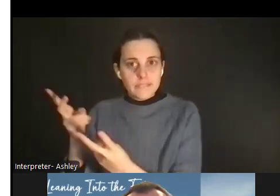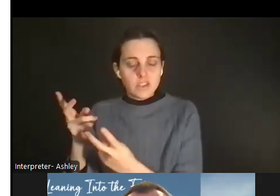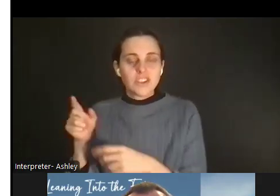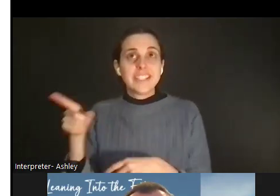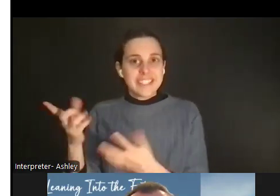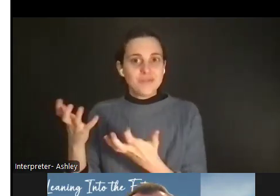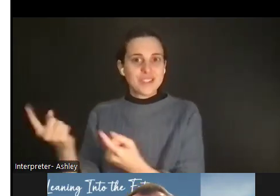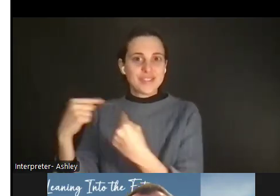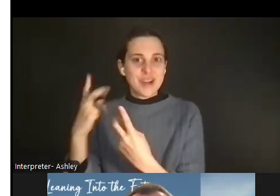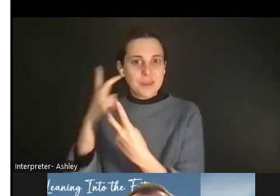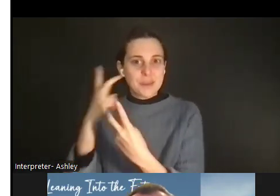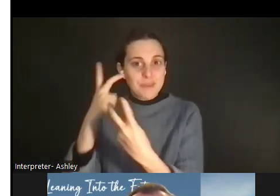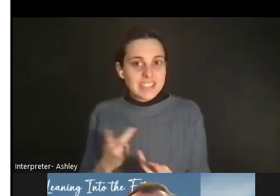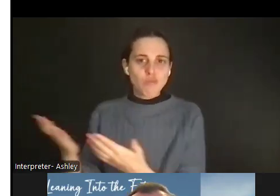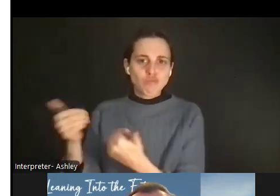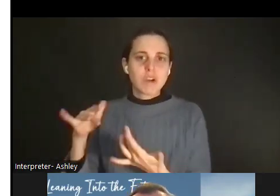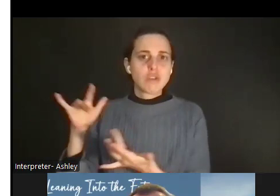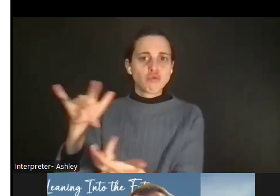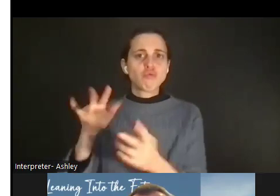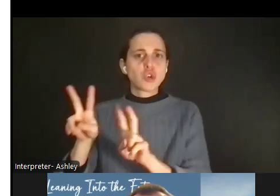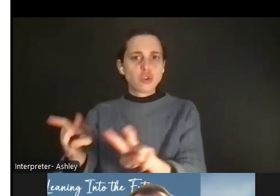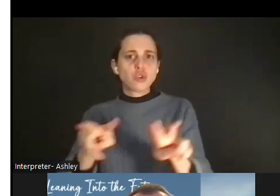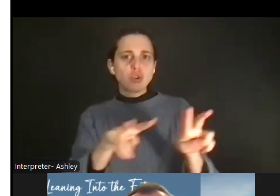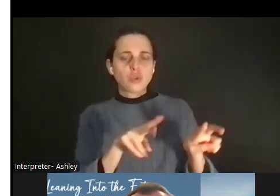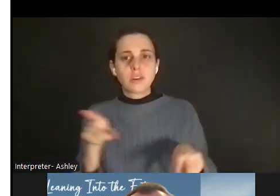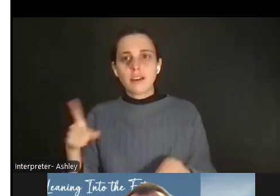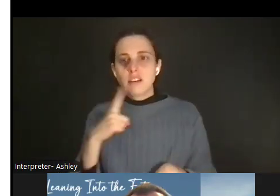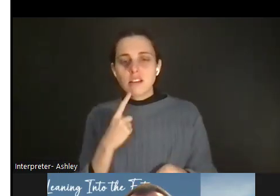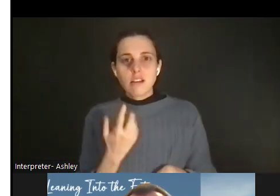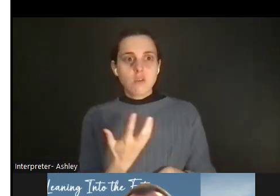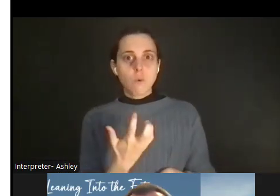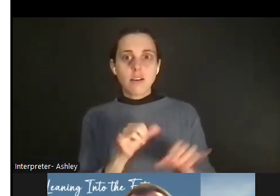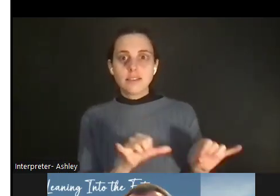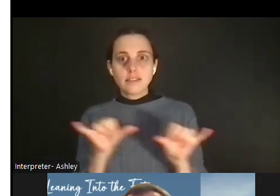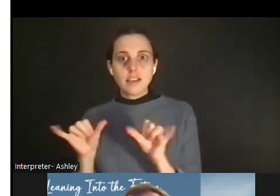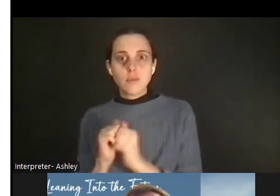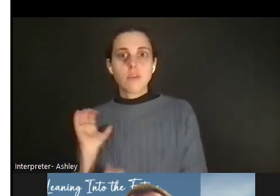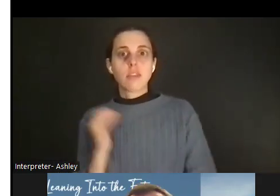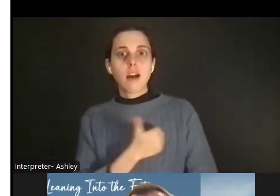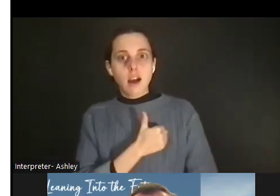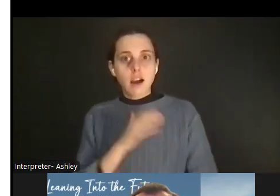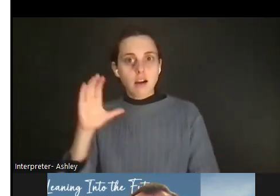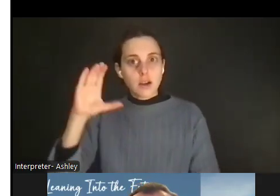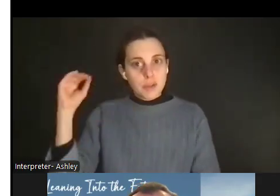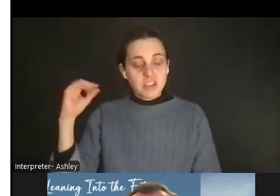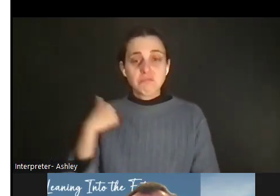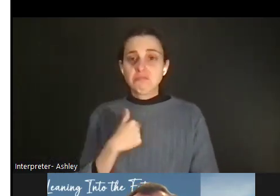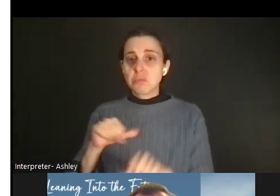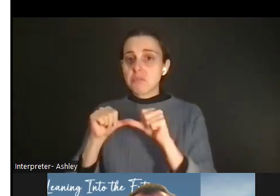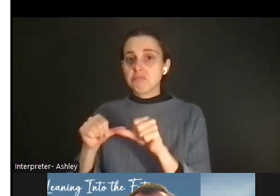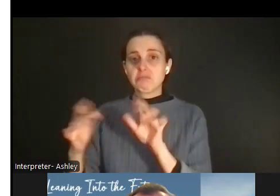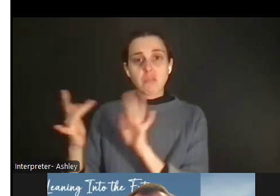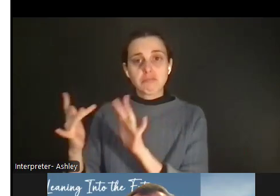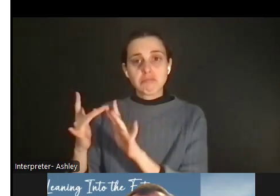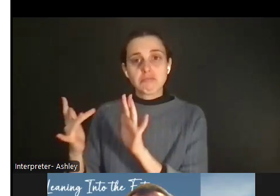And that person came back and said, we really want to do that with FPPS. And so we stayed in touch as a lean sensei.